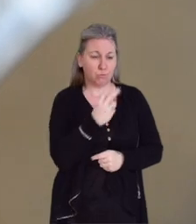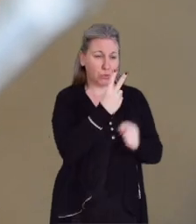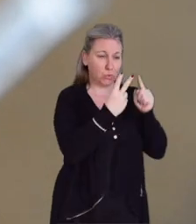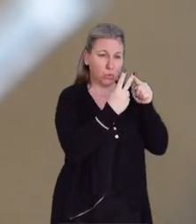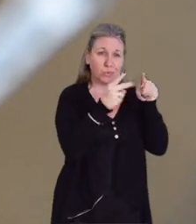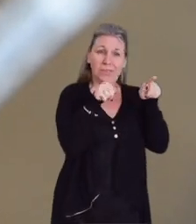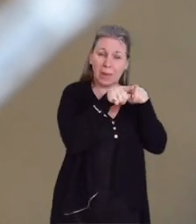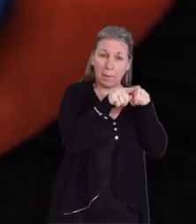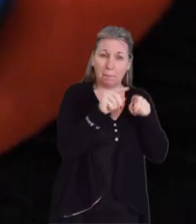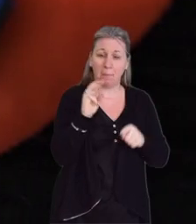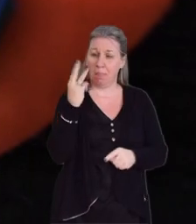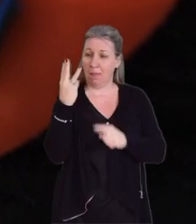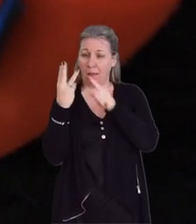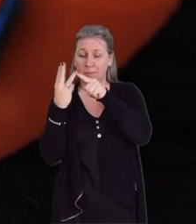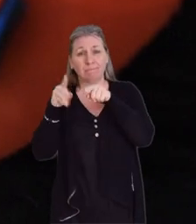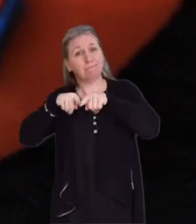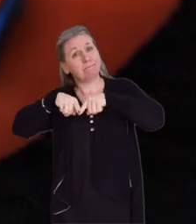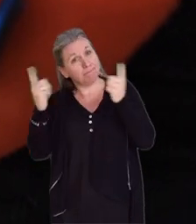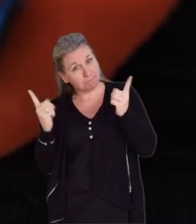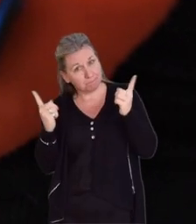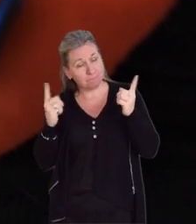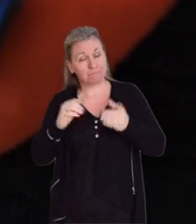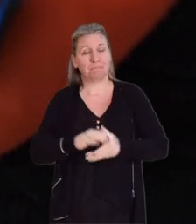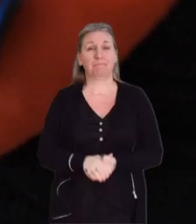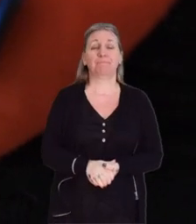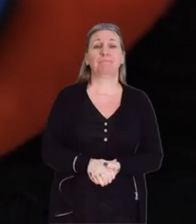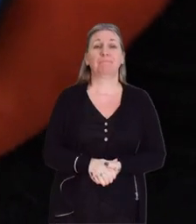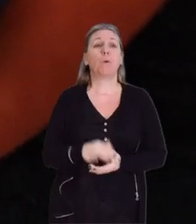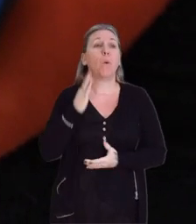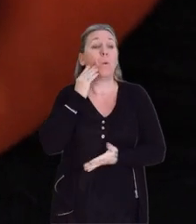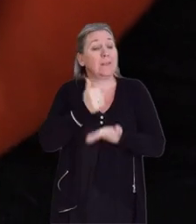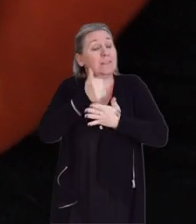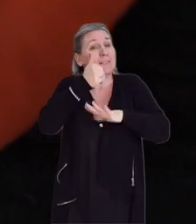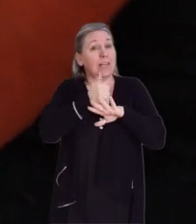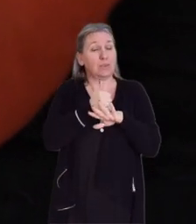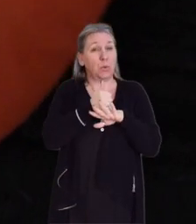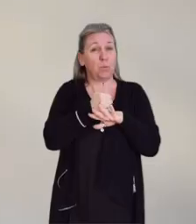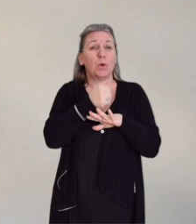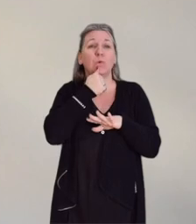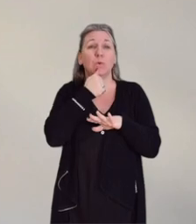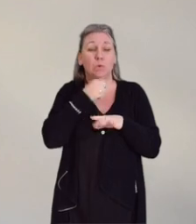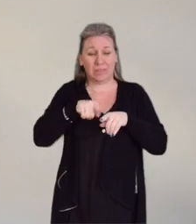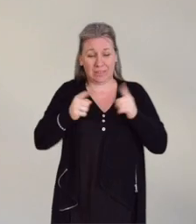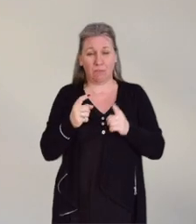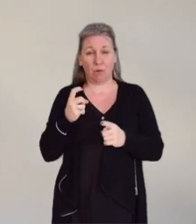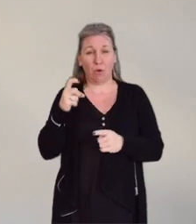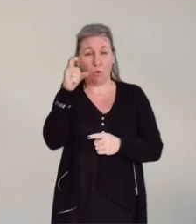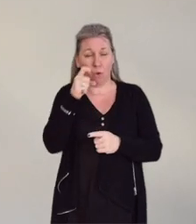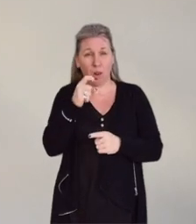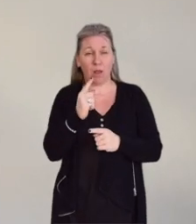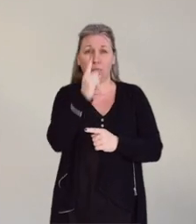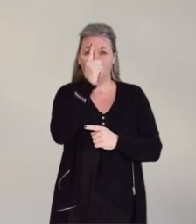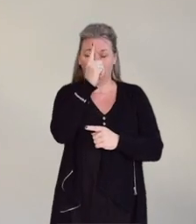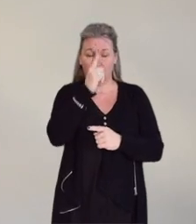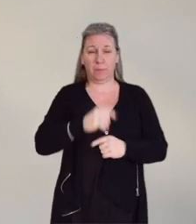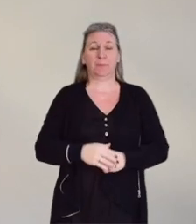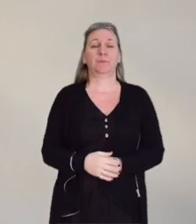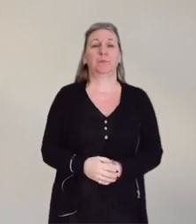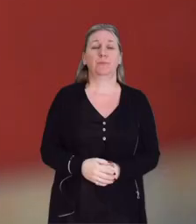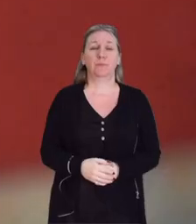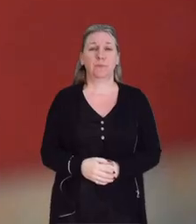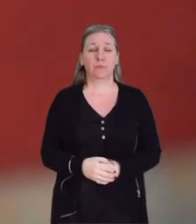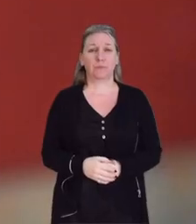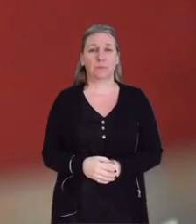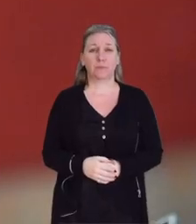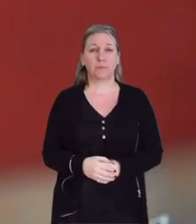one colour and a third which is a contrasting colour. The arrow is clipped onto the string with the odd coloured fletching pointing away